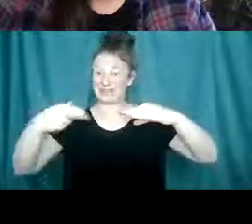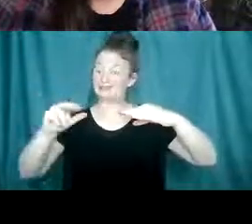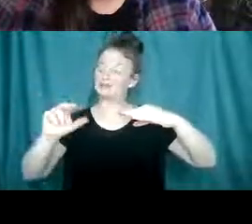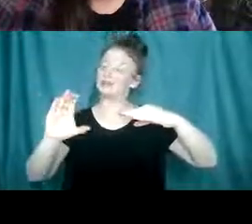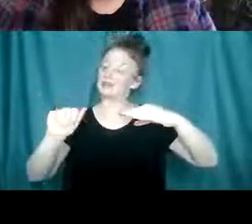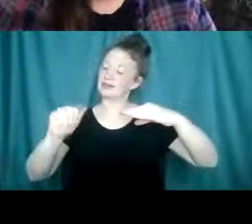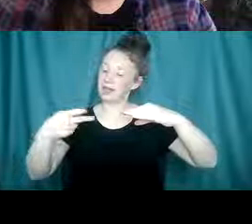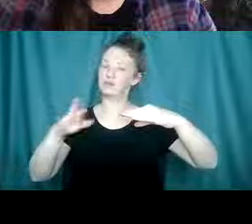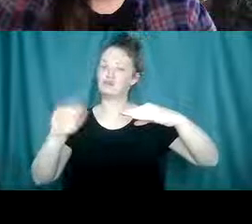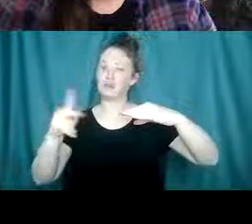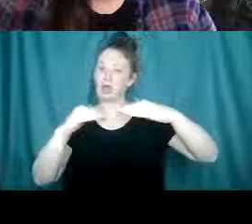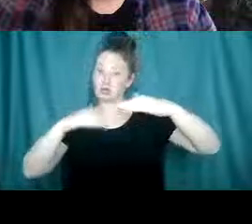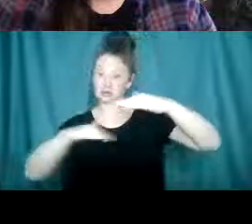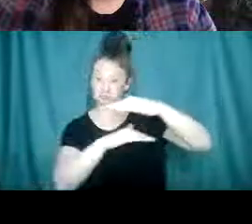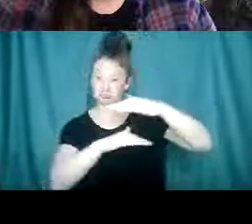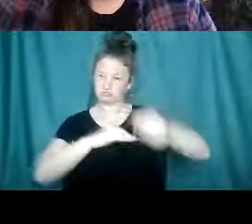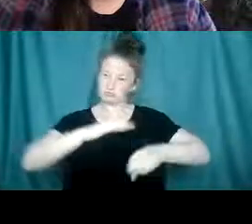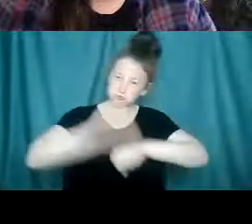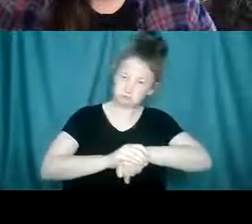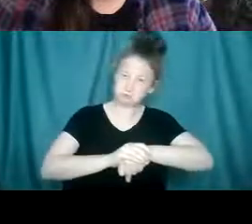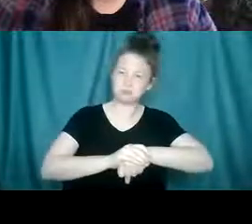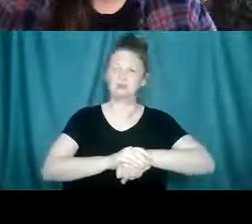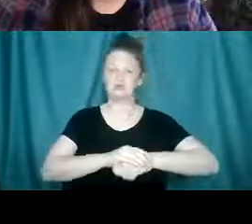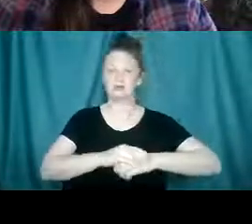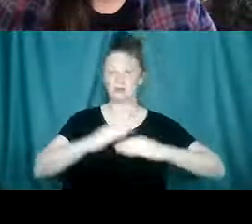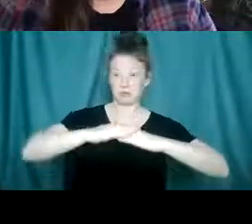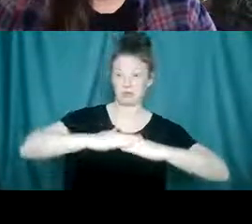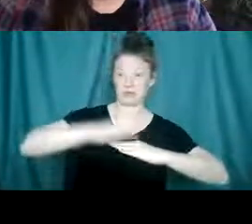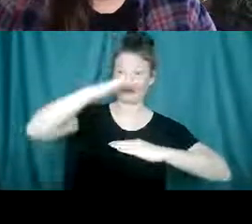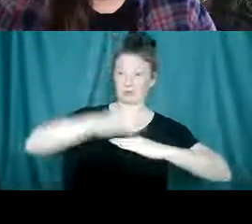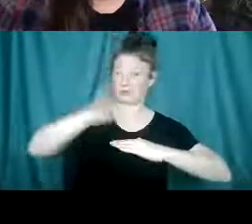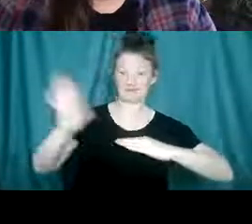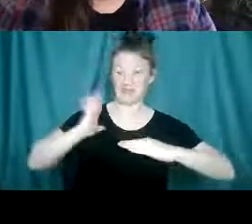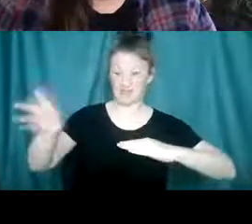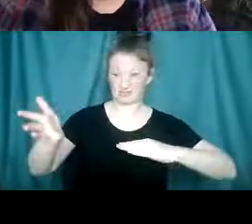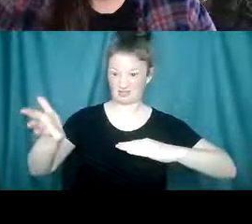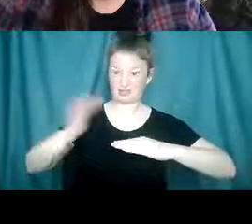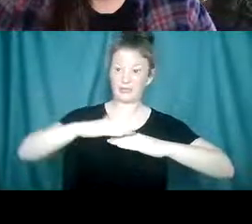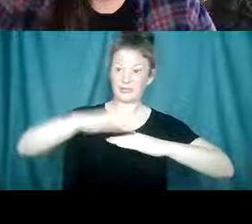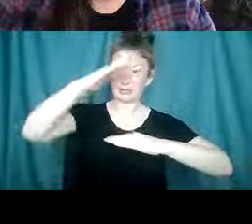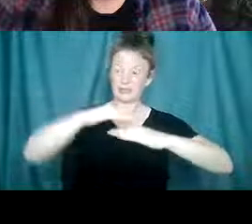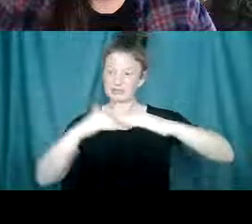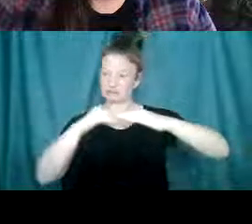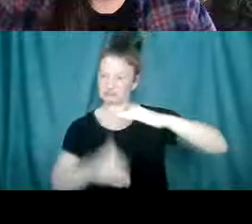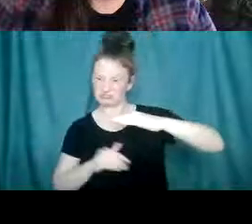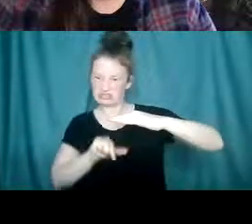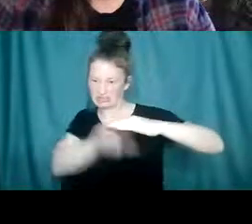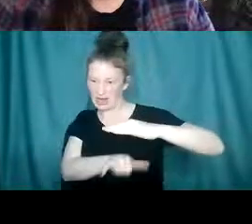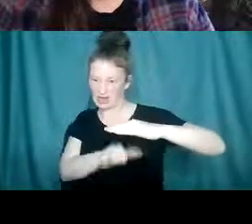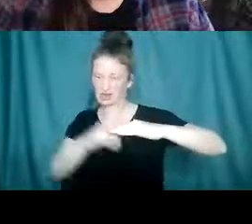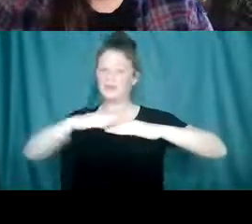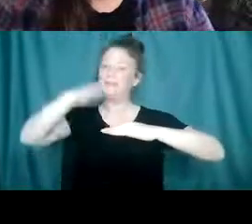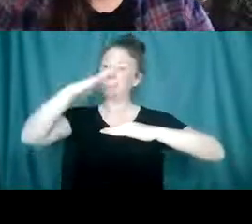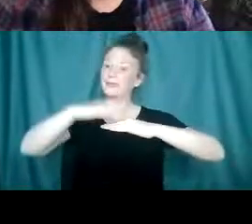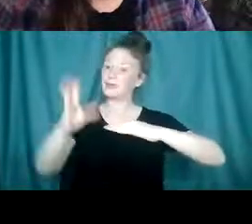really don't contaminate everything above. We are not talking about the same rock layers at this stage.